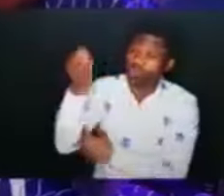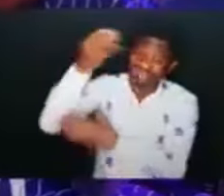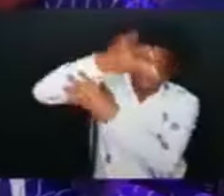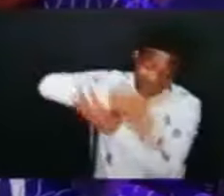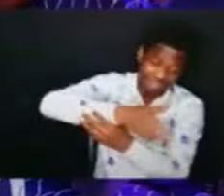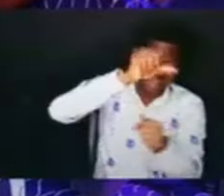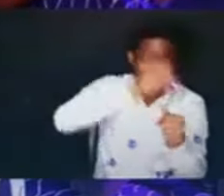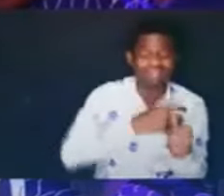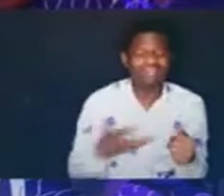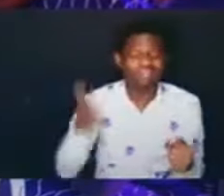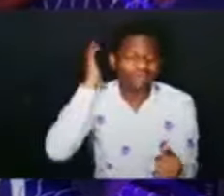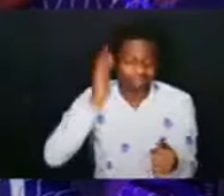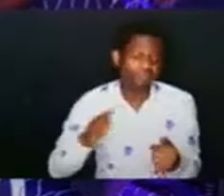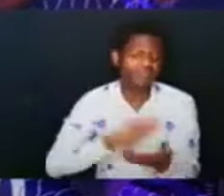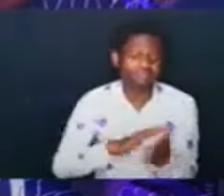bibia